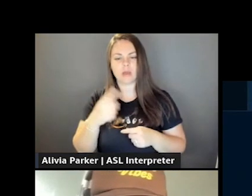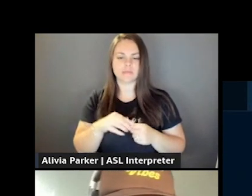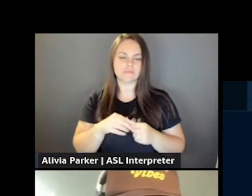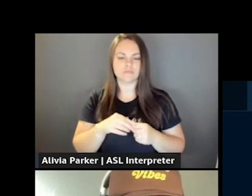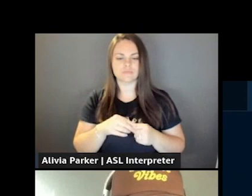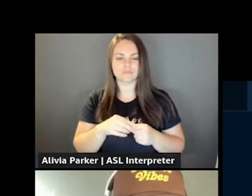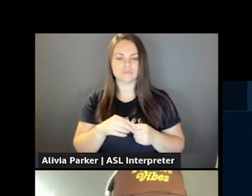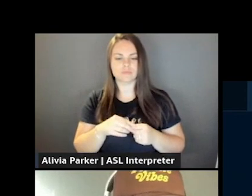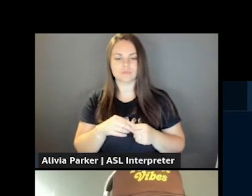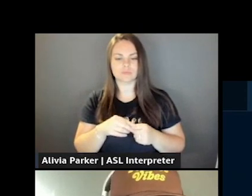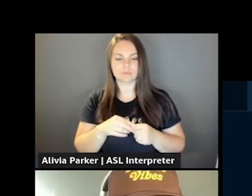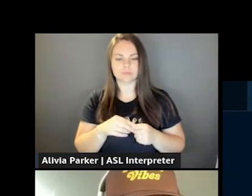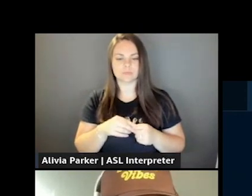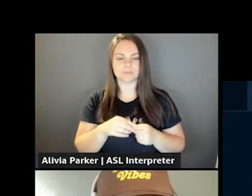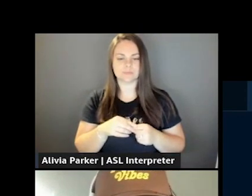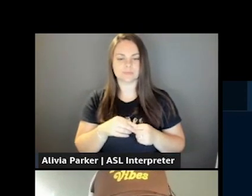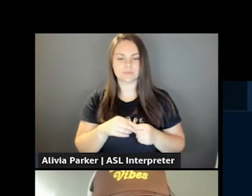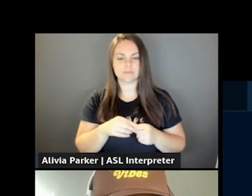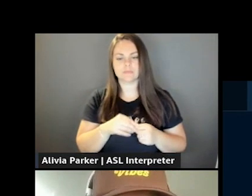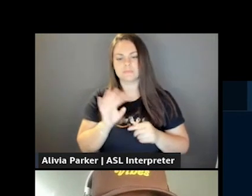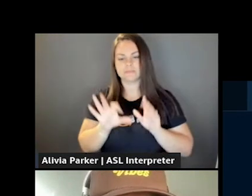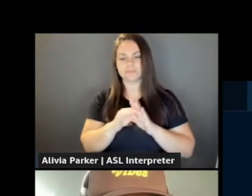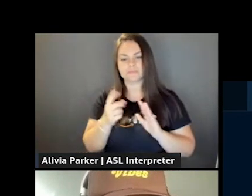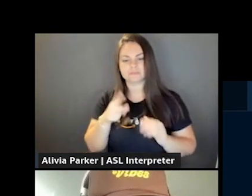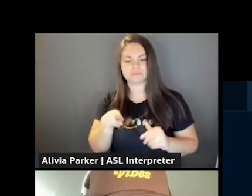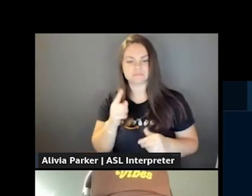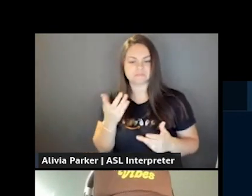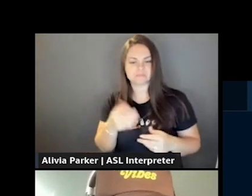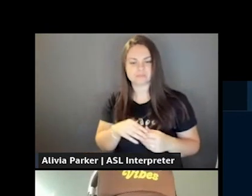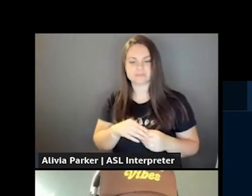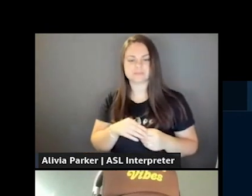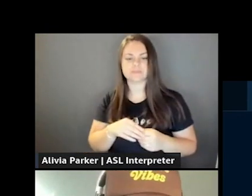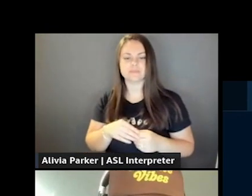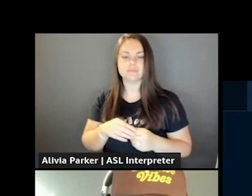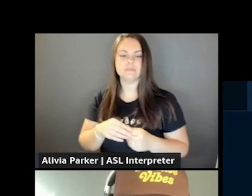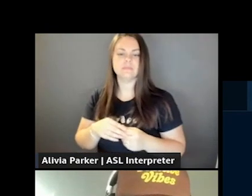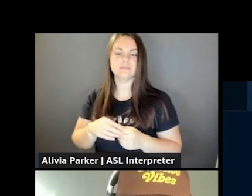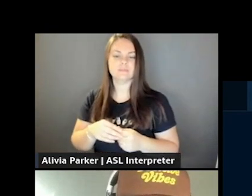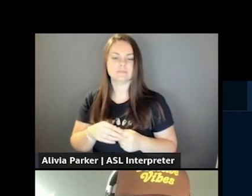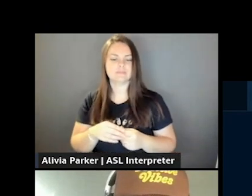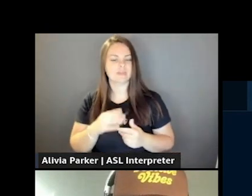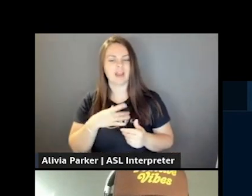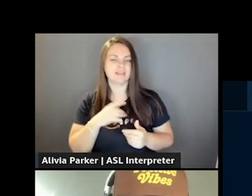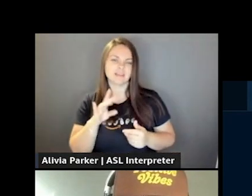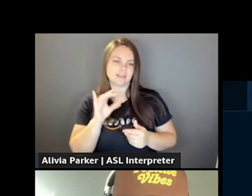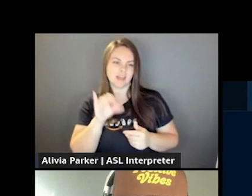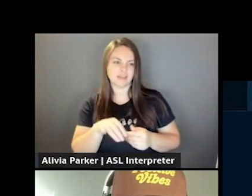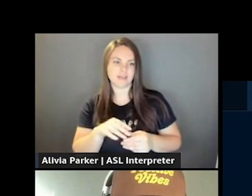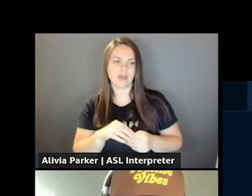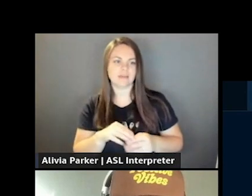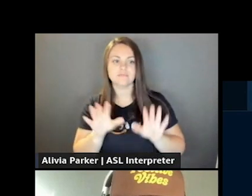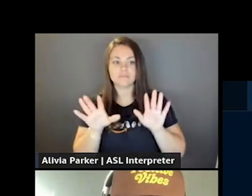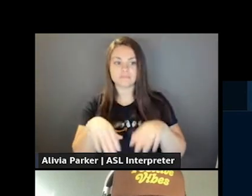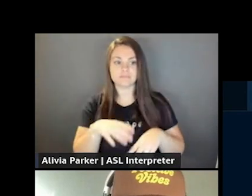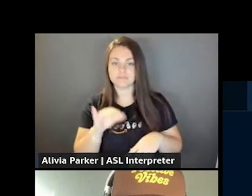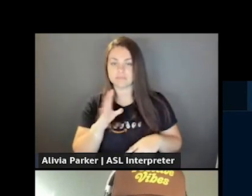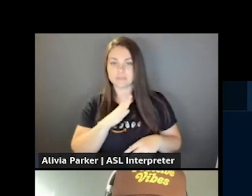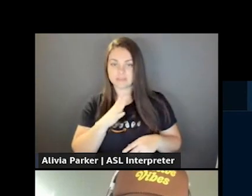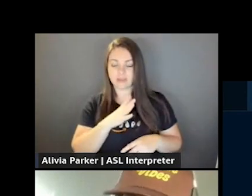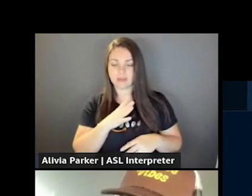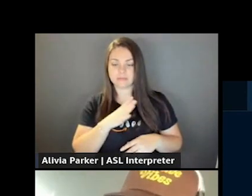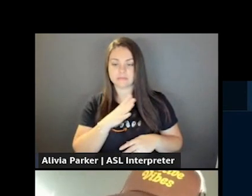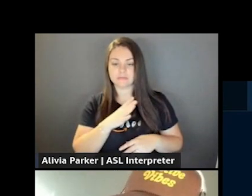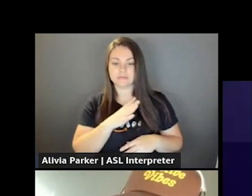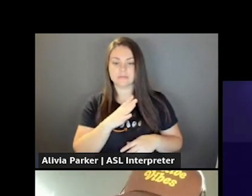okay. Let's just pick one of these. It's not liking that, but you know what? That's okay,